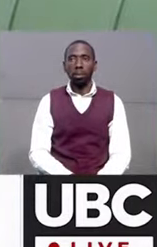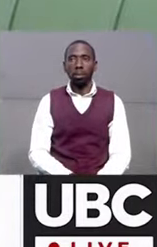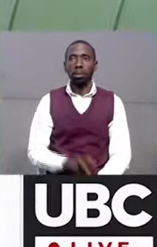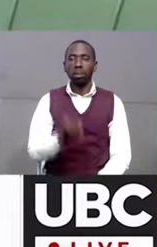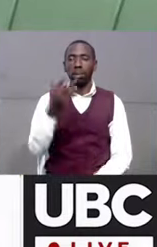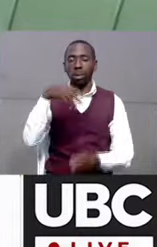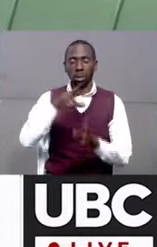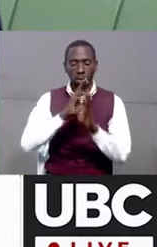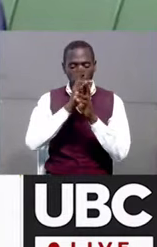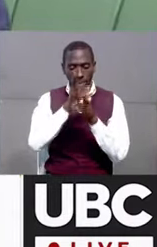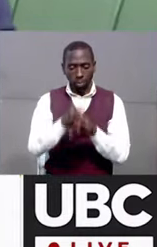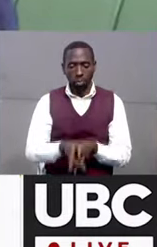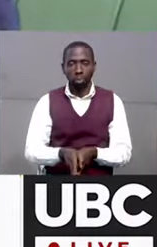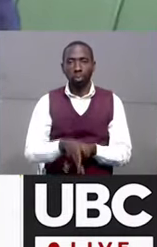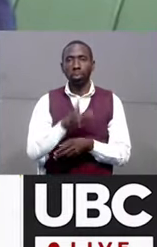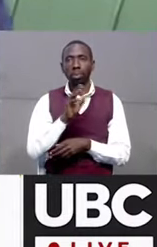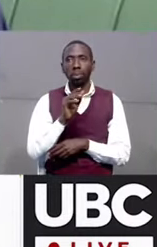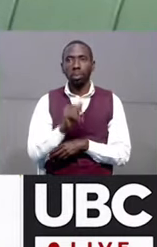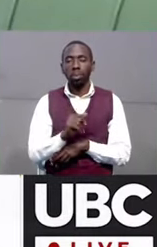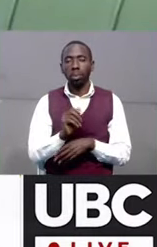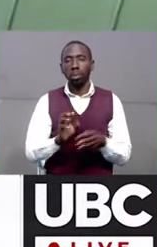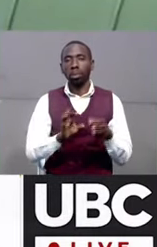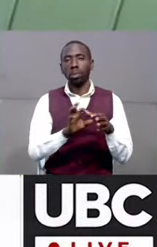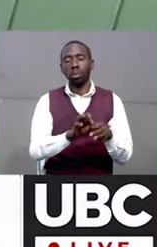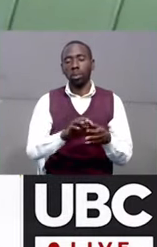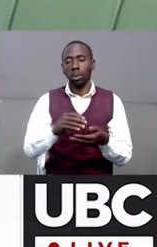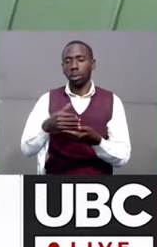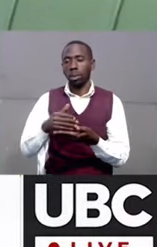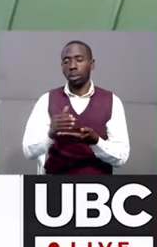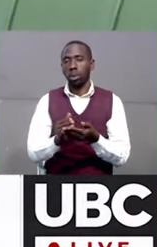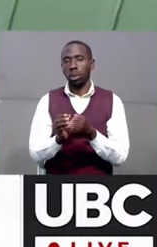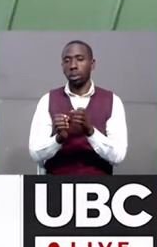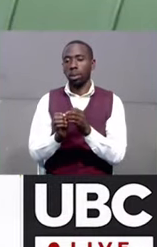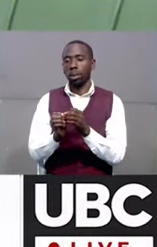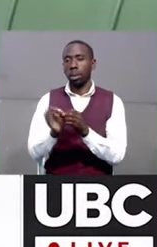Right Honourable Speaker, in accordance with